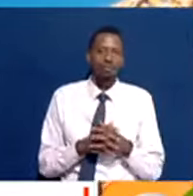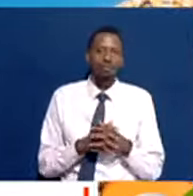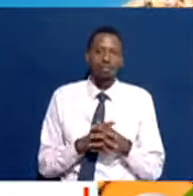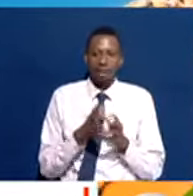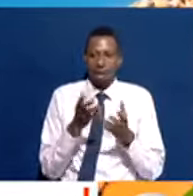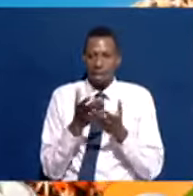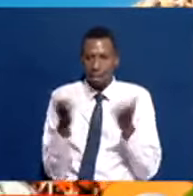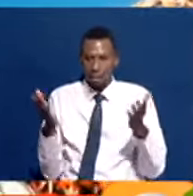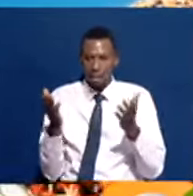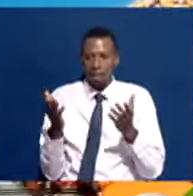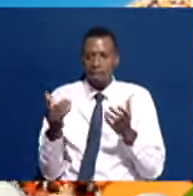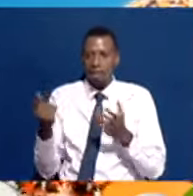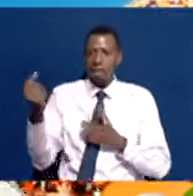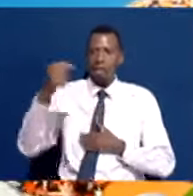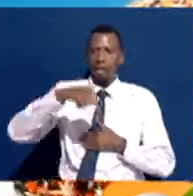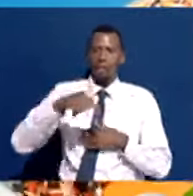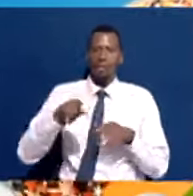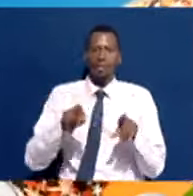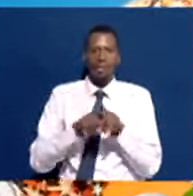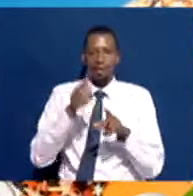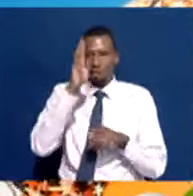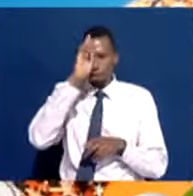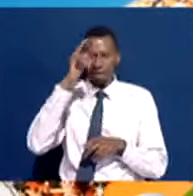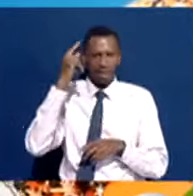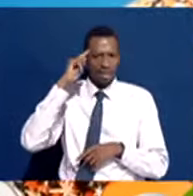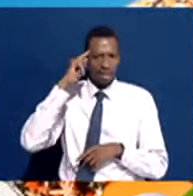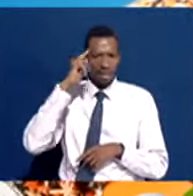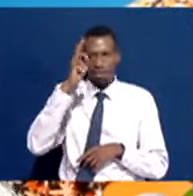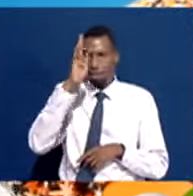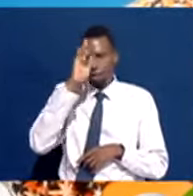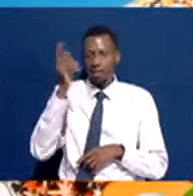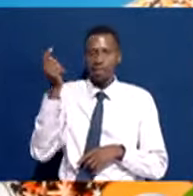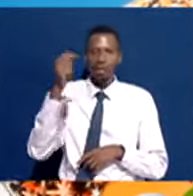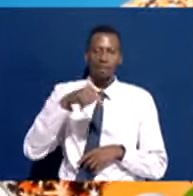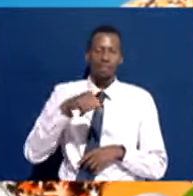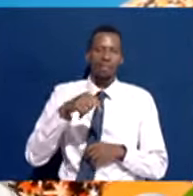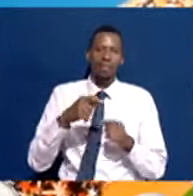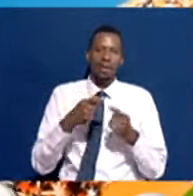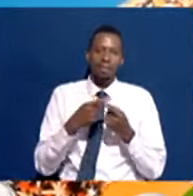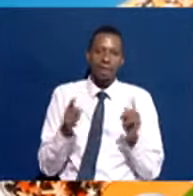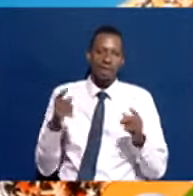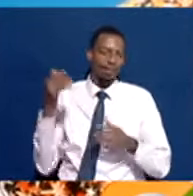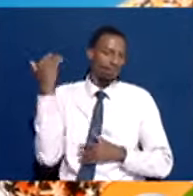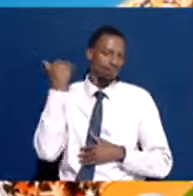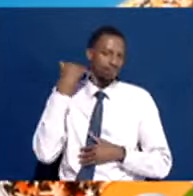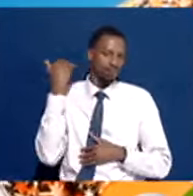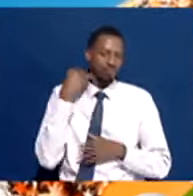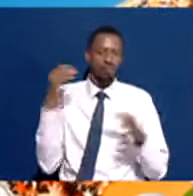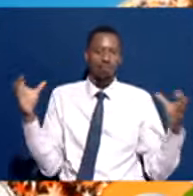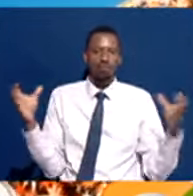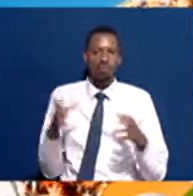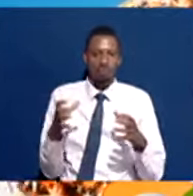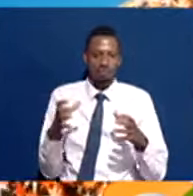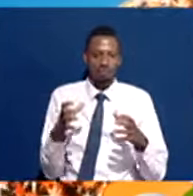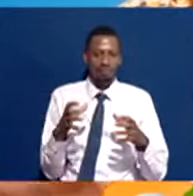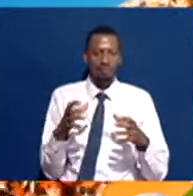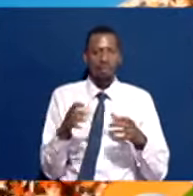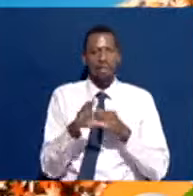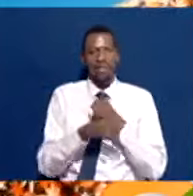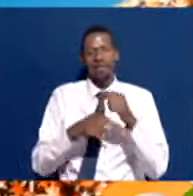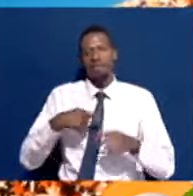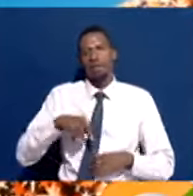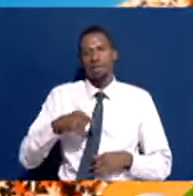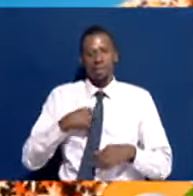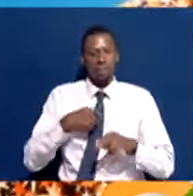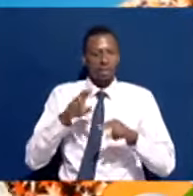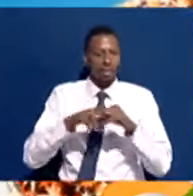kama polisi. Tulidhani ni polisi wamekuja. Kumbe ni wakora wakatuvamia. Mimi nilikuwa nimeketi pale